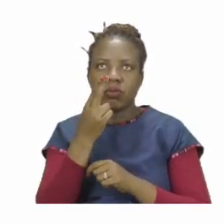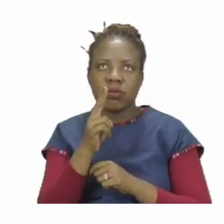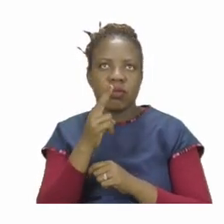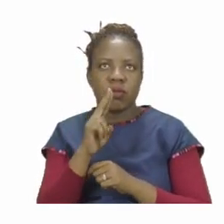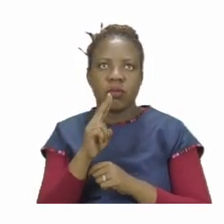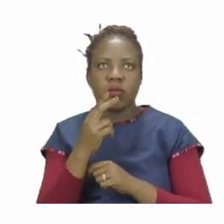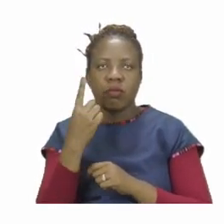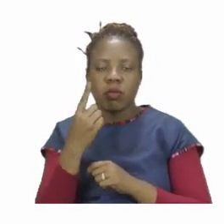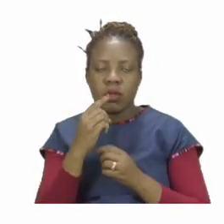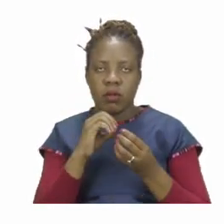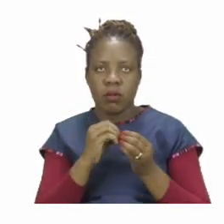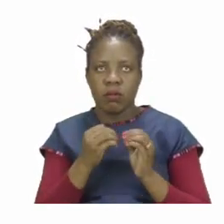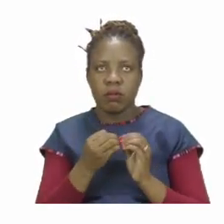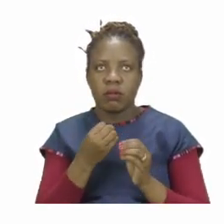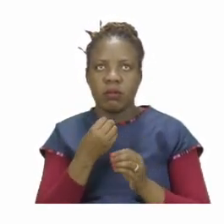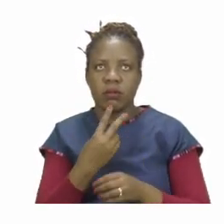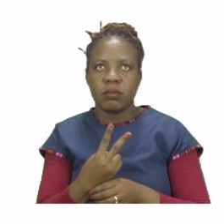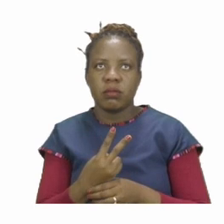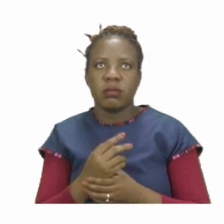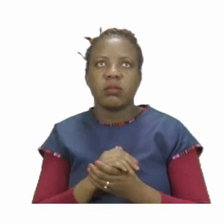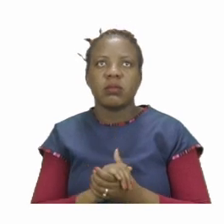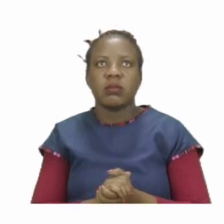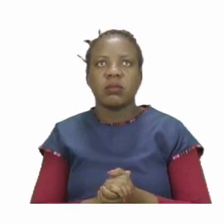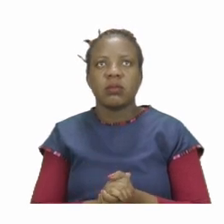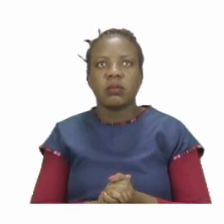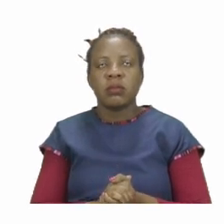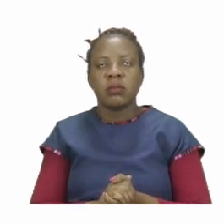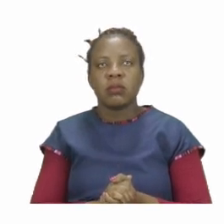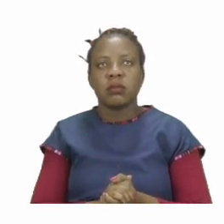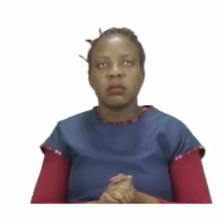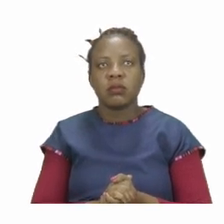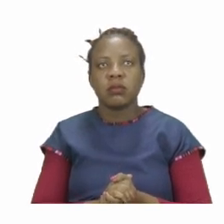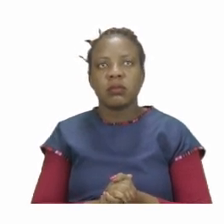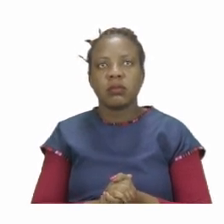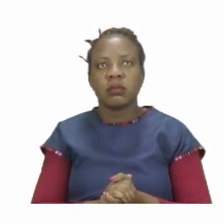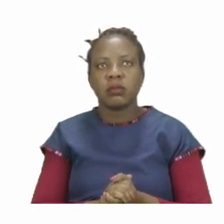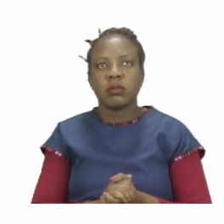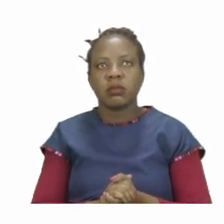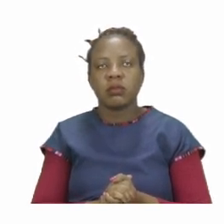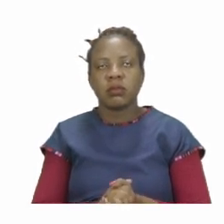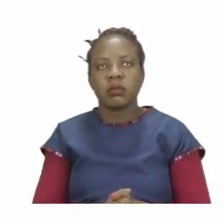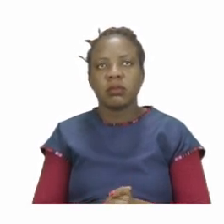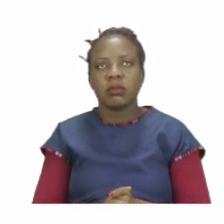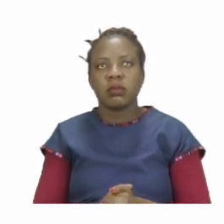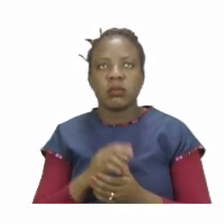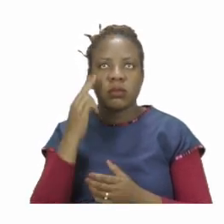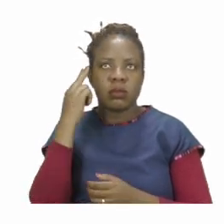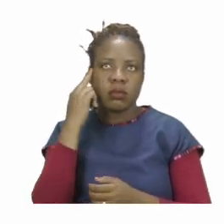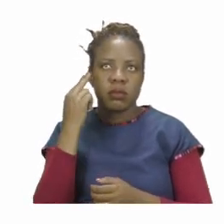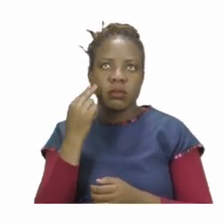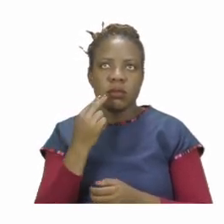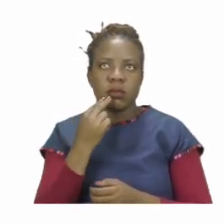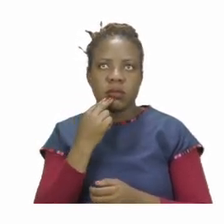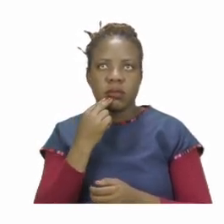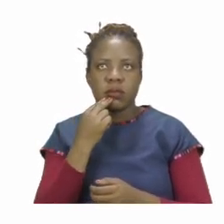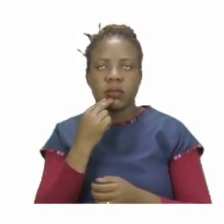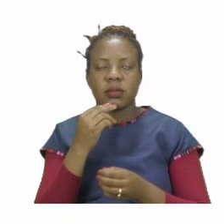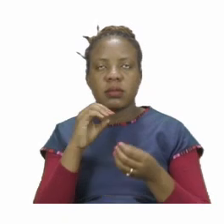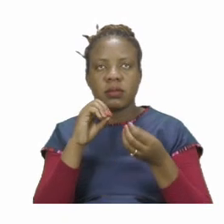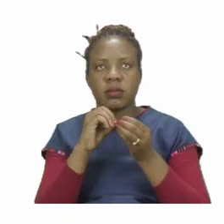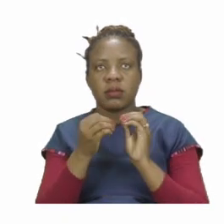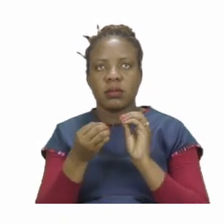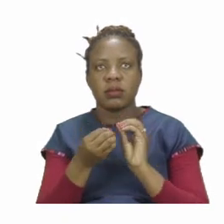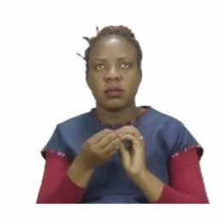th. Let's quickly read all these words out loud to see which words will